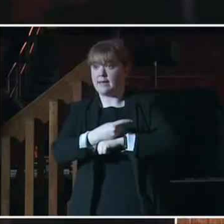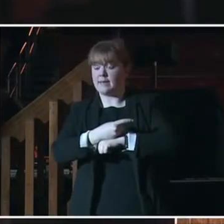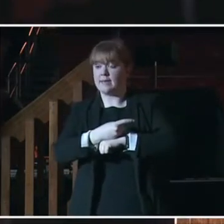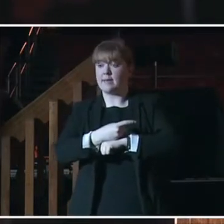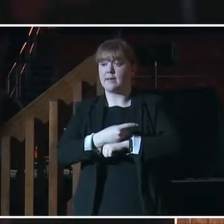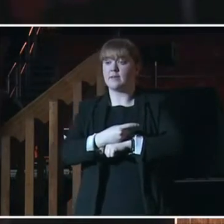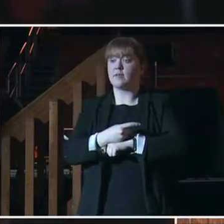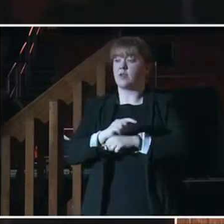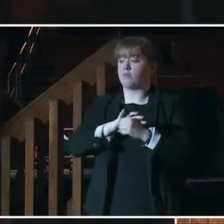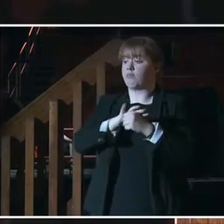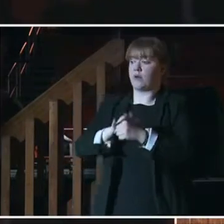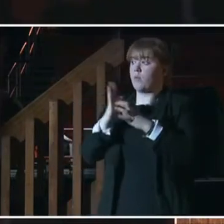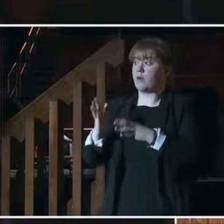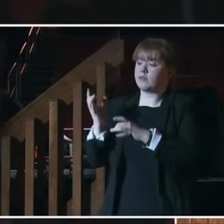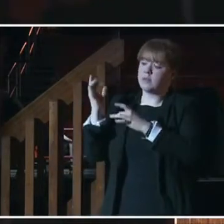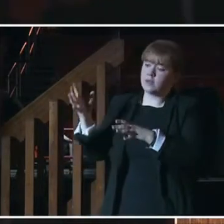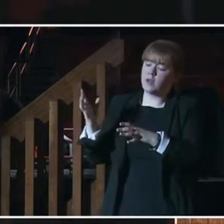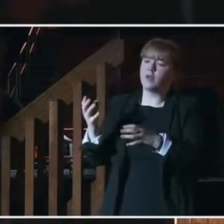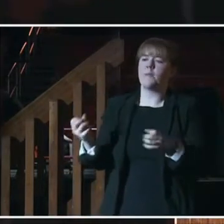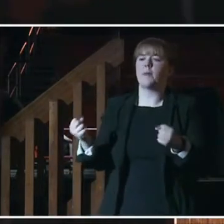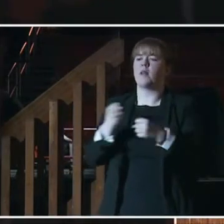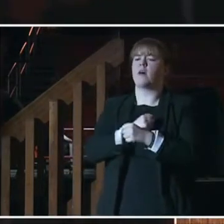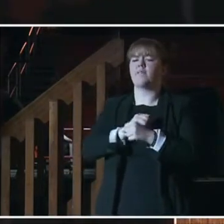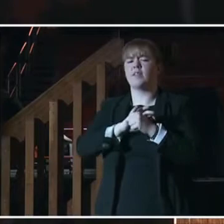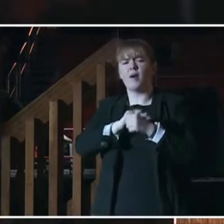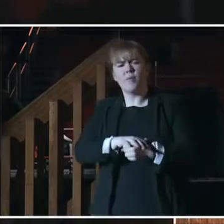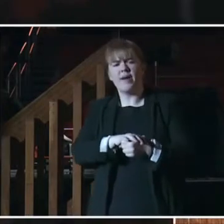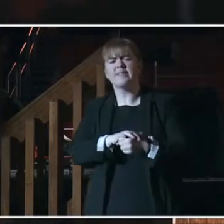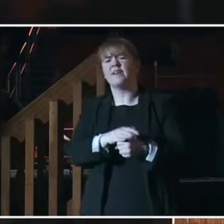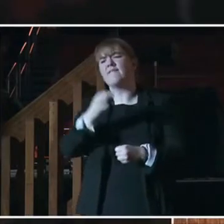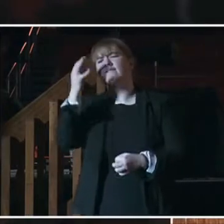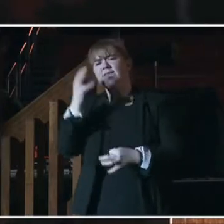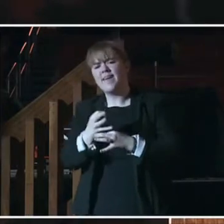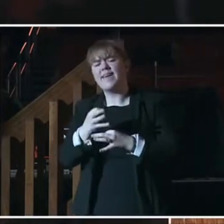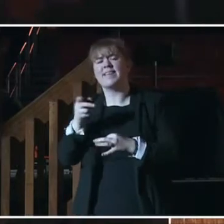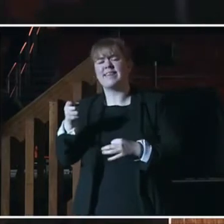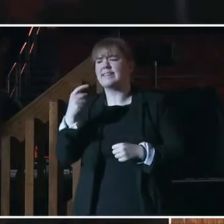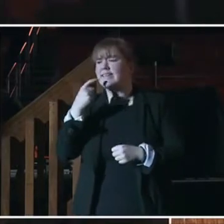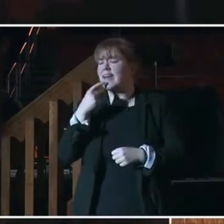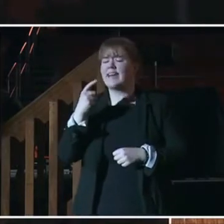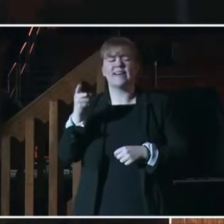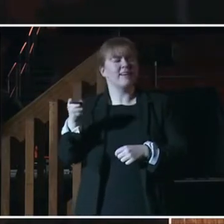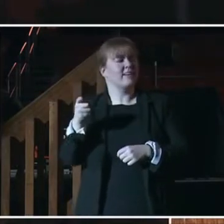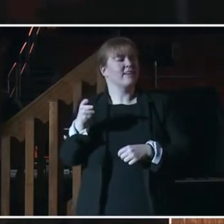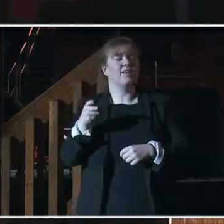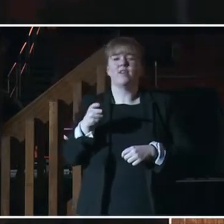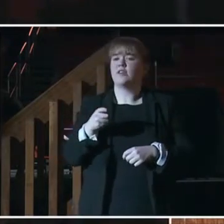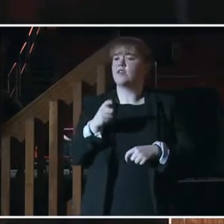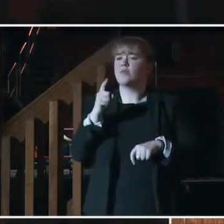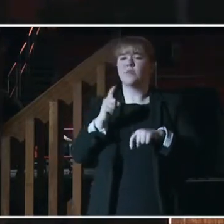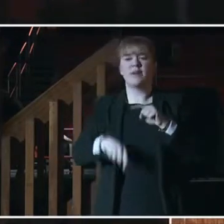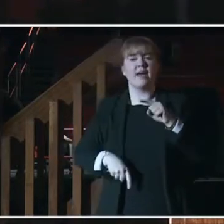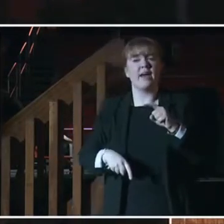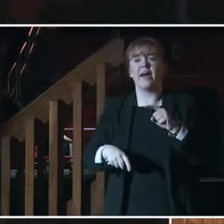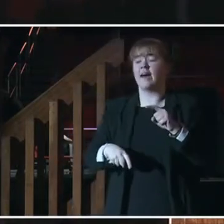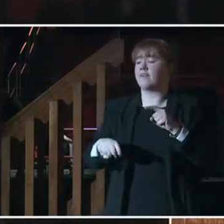hating the oppressor, but loving the oppressed. It was by faith that he said, if you can't fly, then run. If you can't run, then walk. If